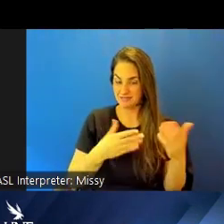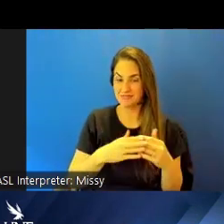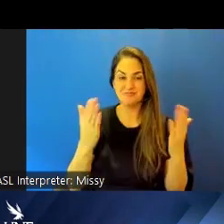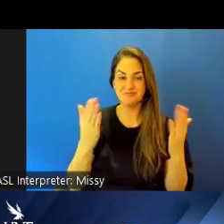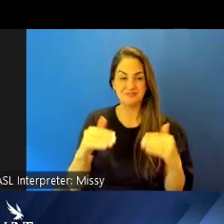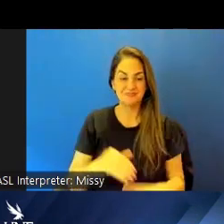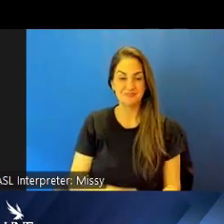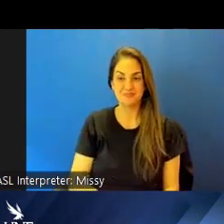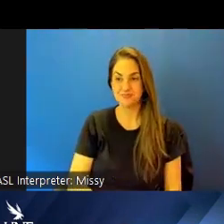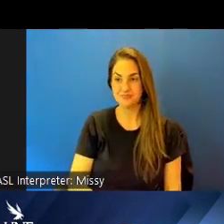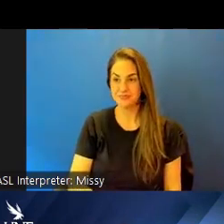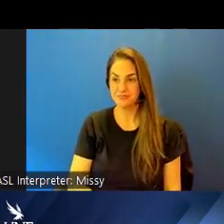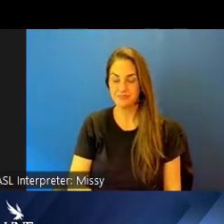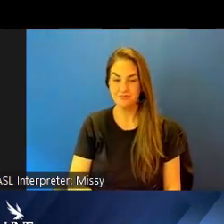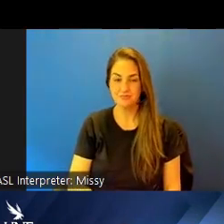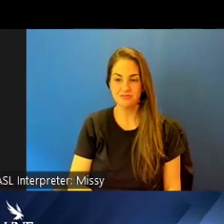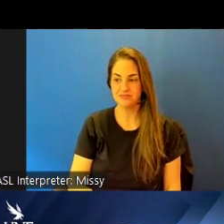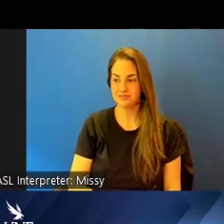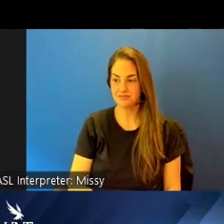next slide, please.